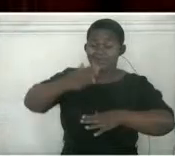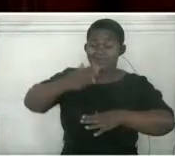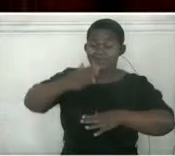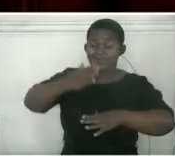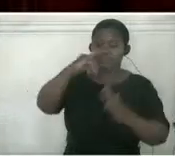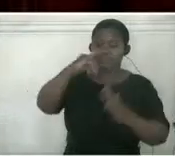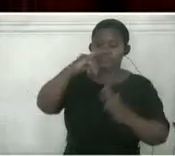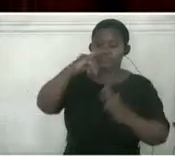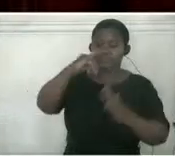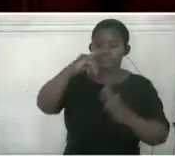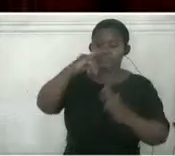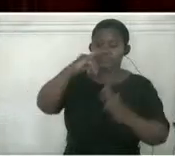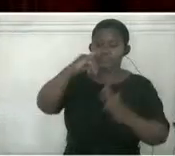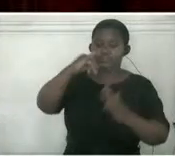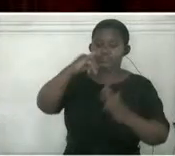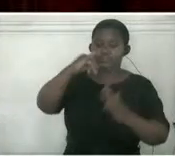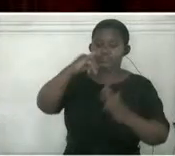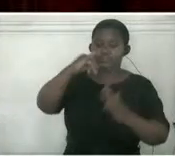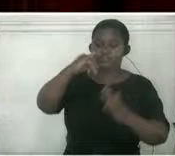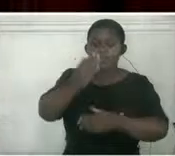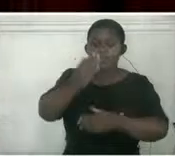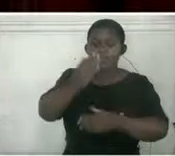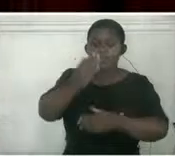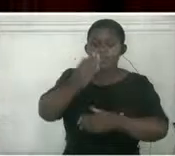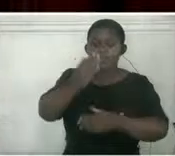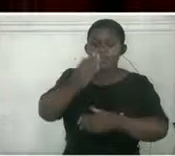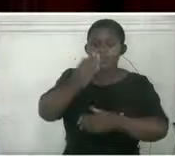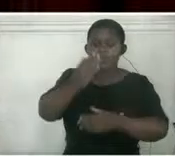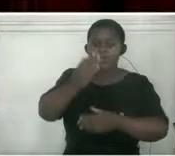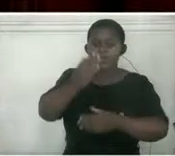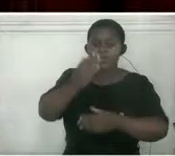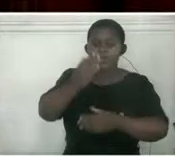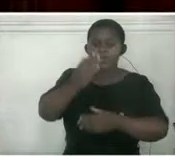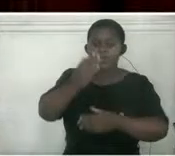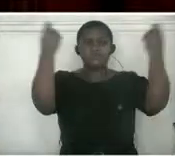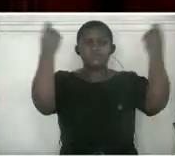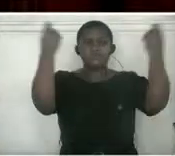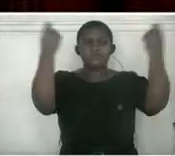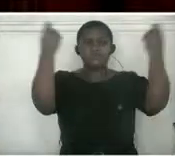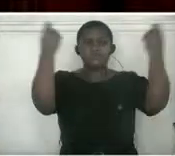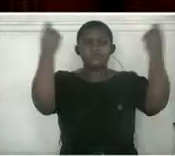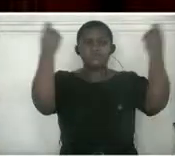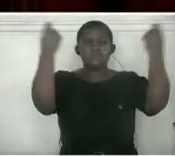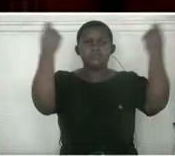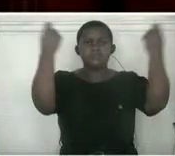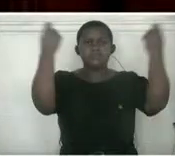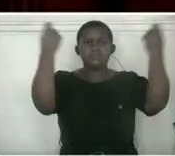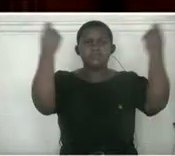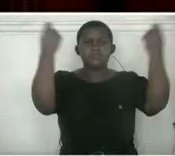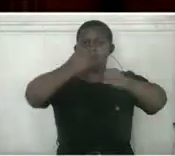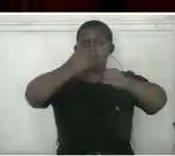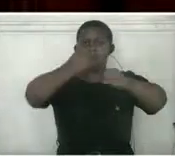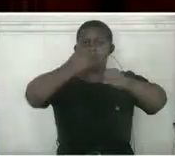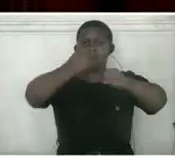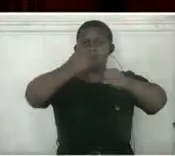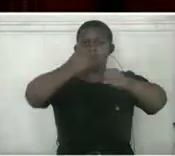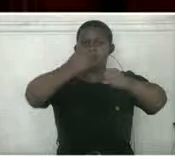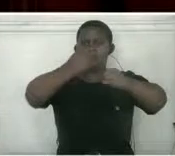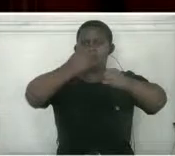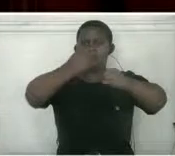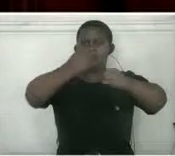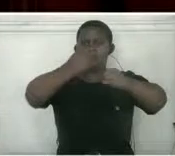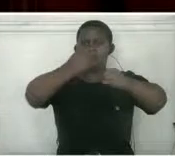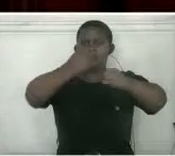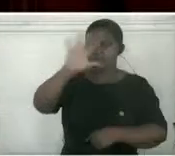January this year, abanye babe busy besa celebrate uqala konyaka. Upresident wase South